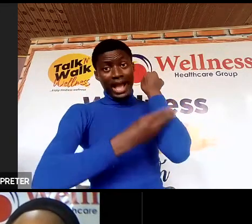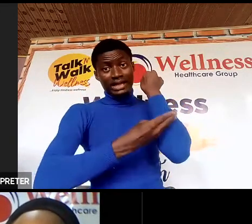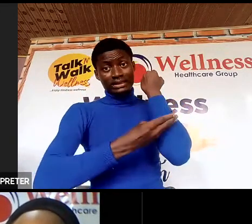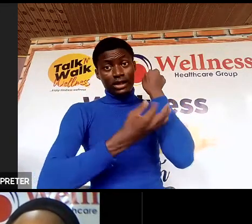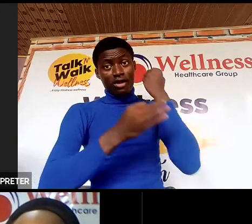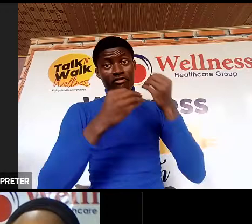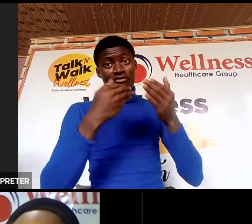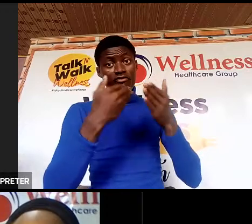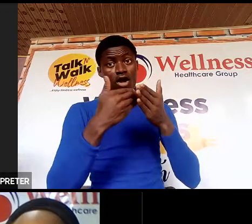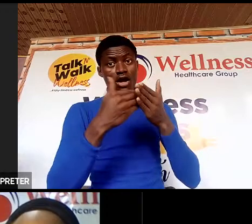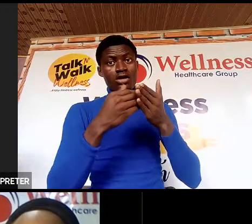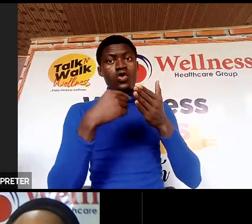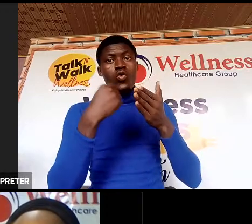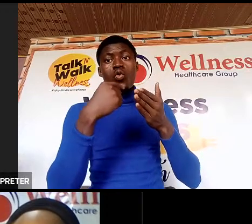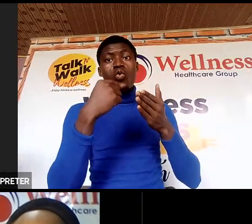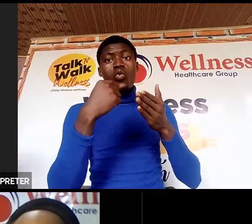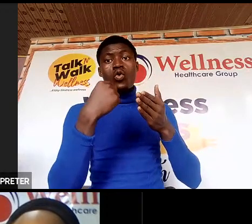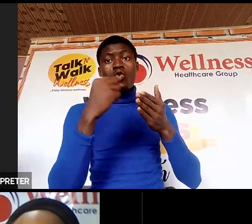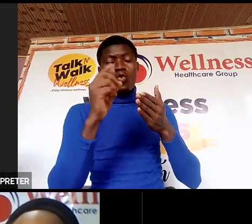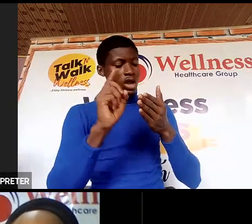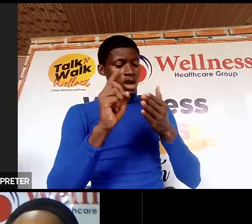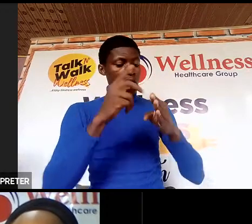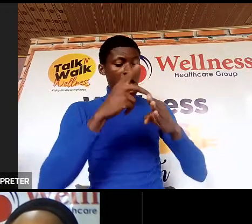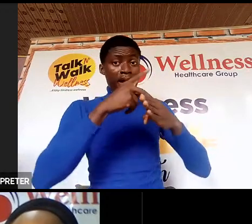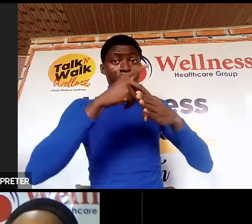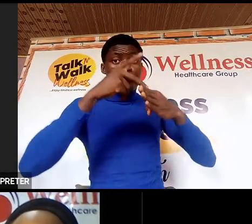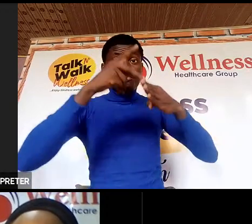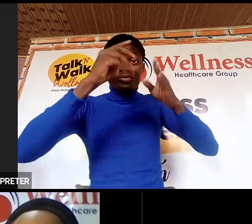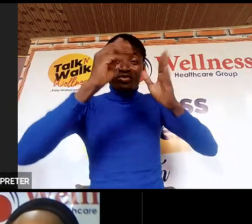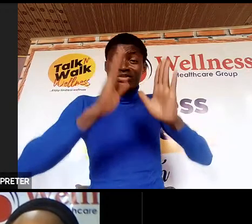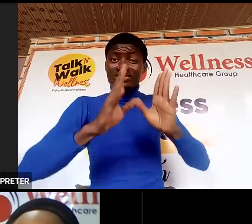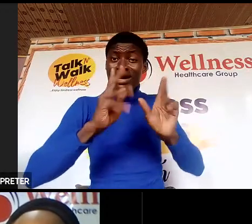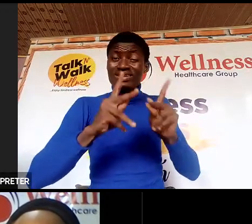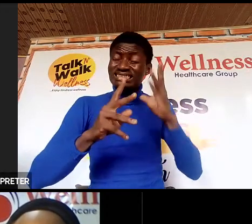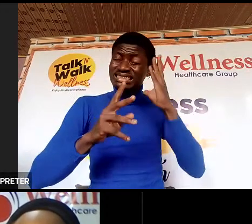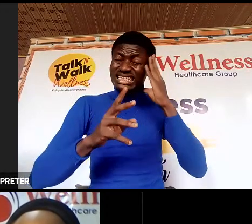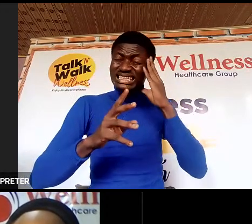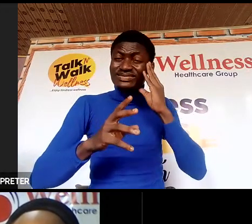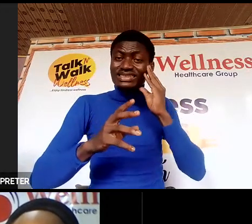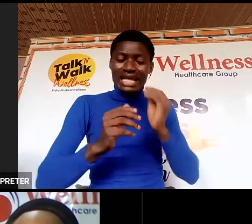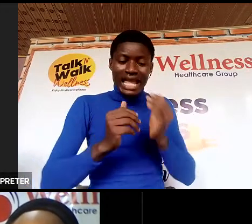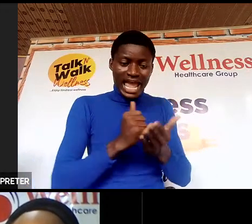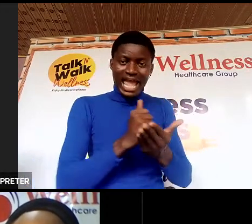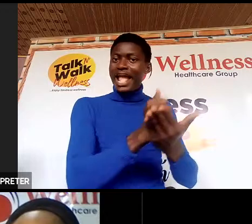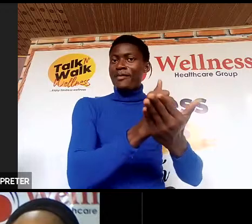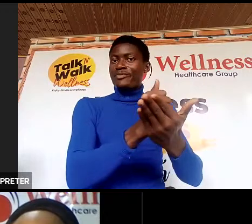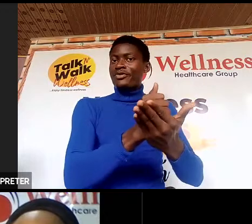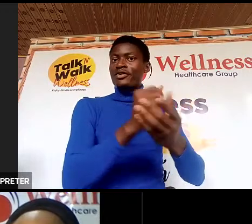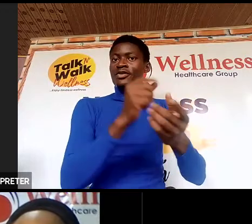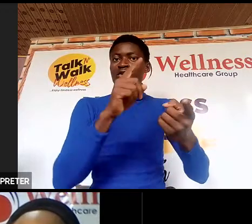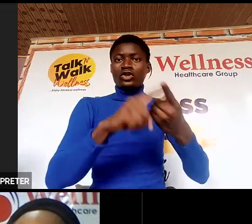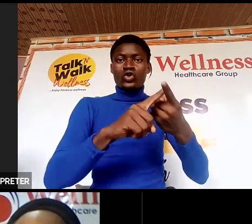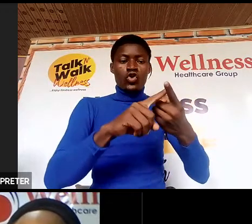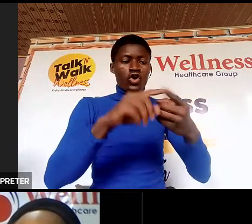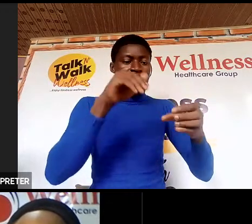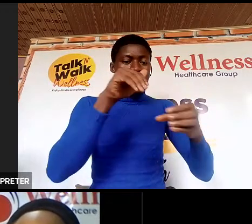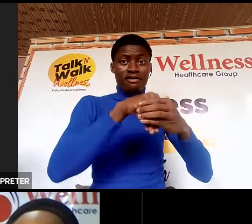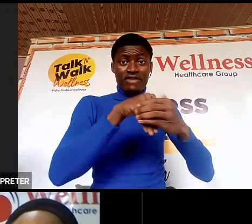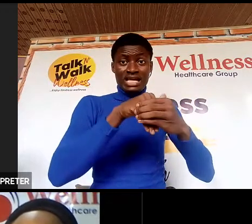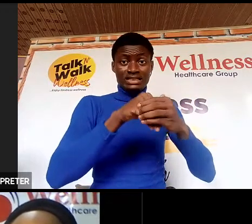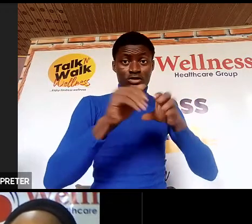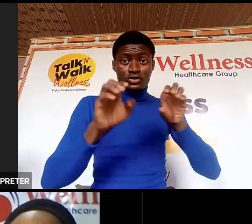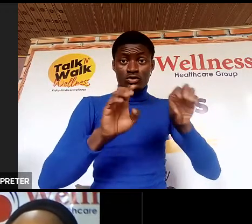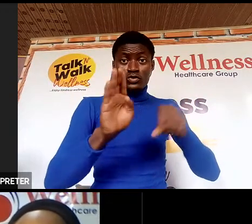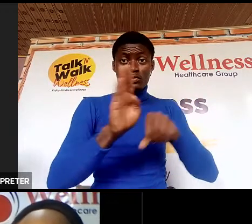your money in small companies all over the place. So at the end of the day, the risk of that portfolio is diversified. It's